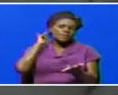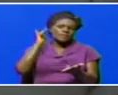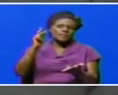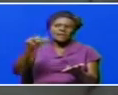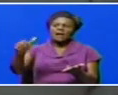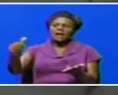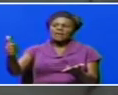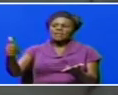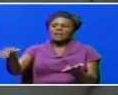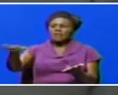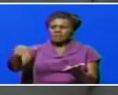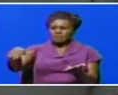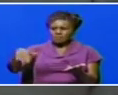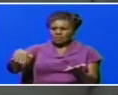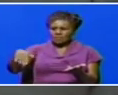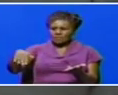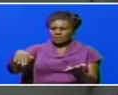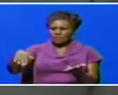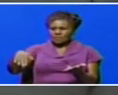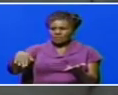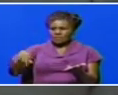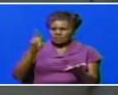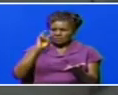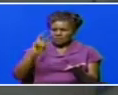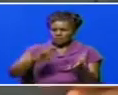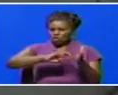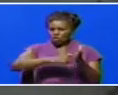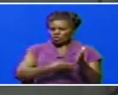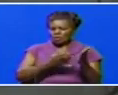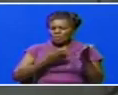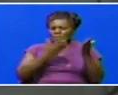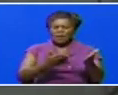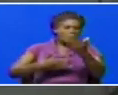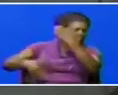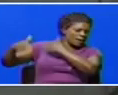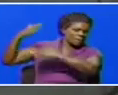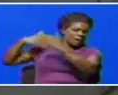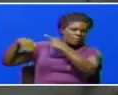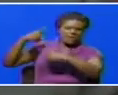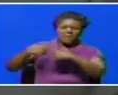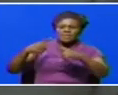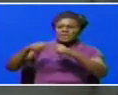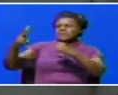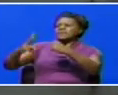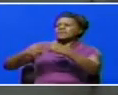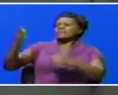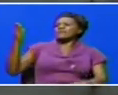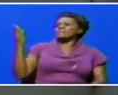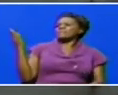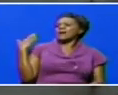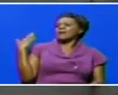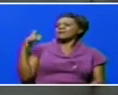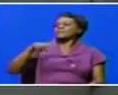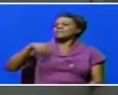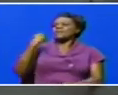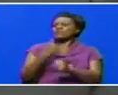aspect, in the other areas. If you see these contracts, they were awarded way back over 5, 6, 7 years ago. So what we have done